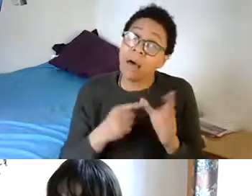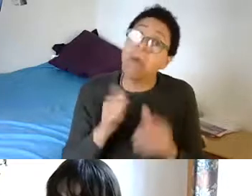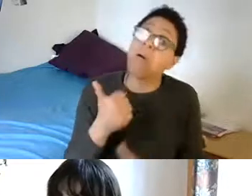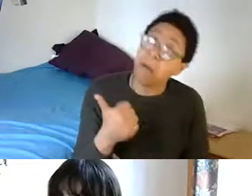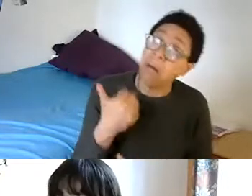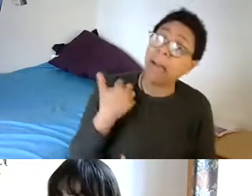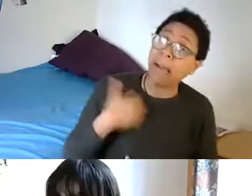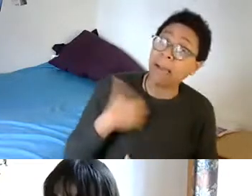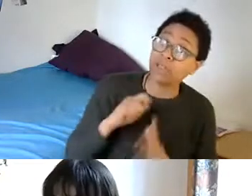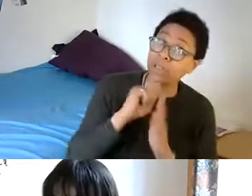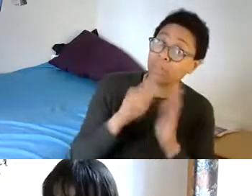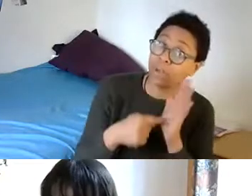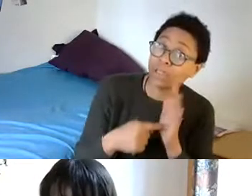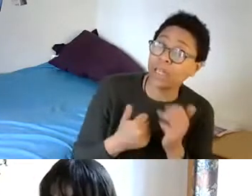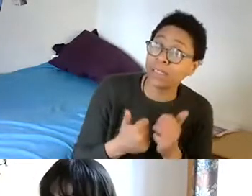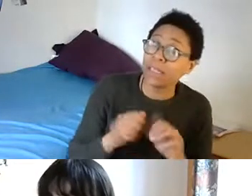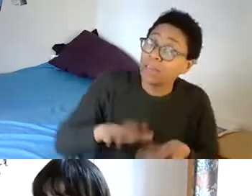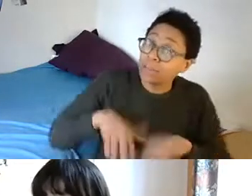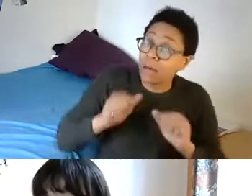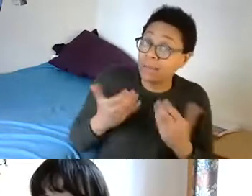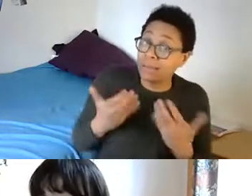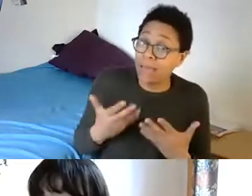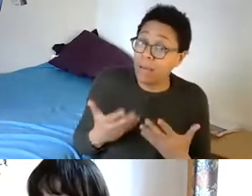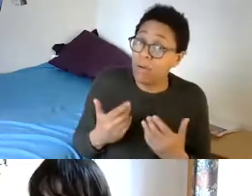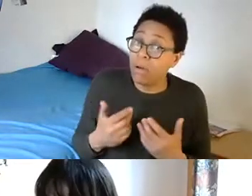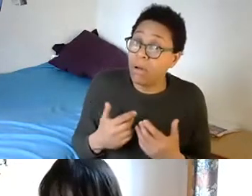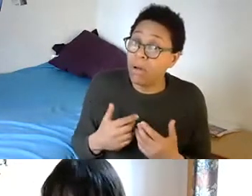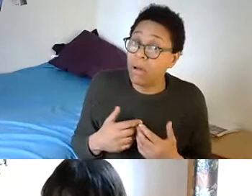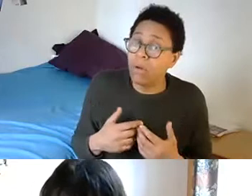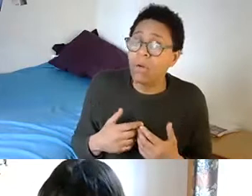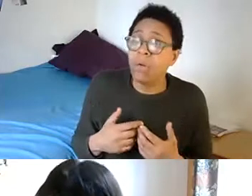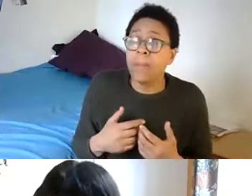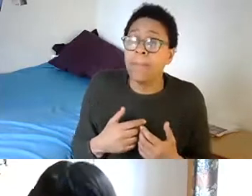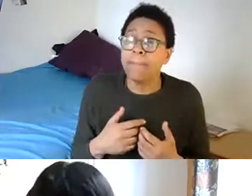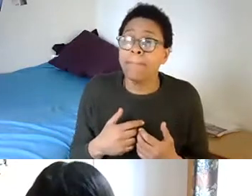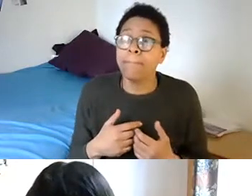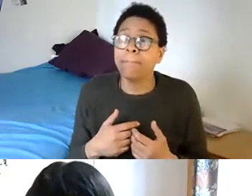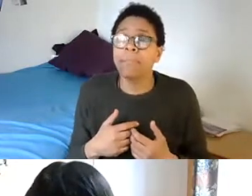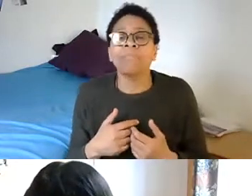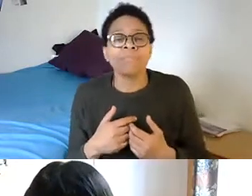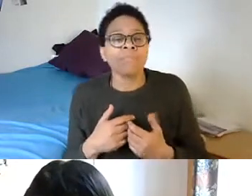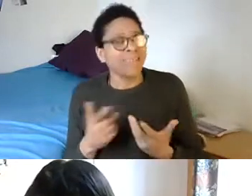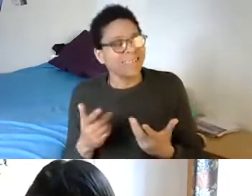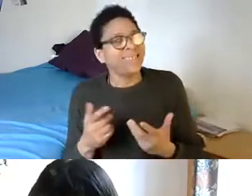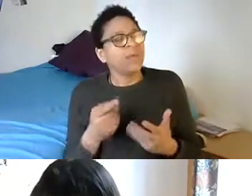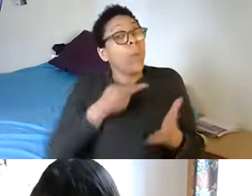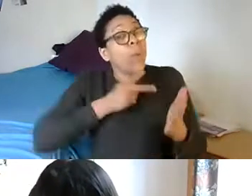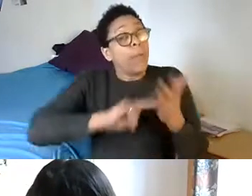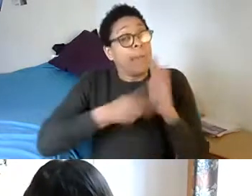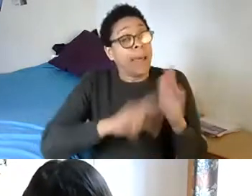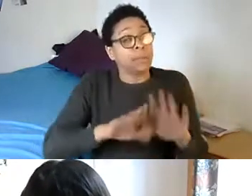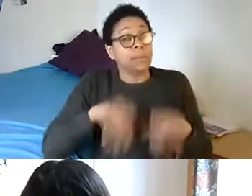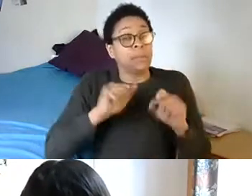being researched at the moment? Yeah, it's unfortunately it was just about to start just before lockdown, and obviously